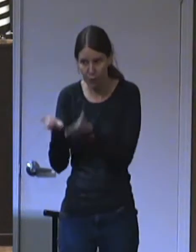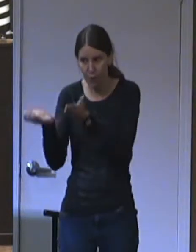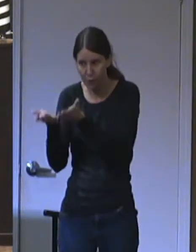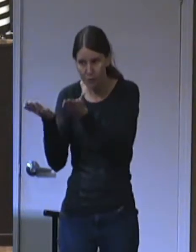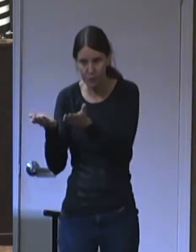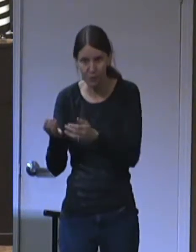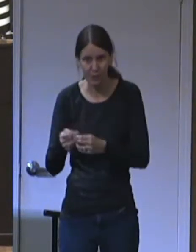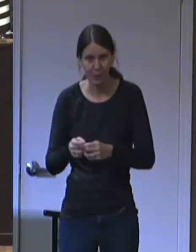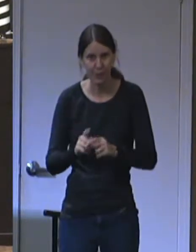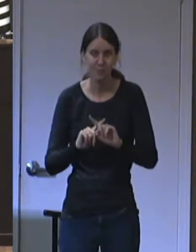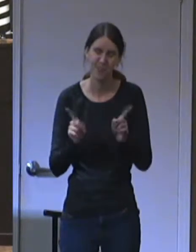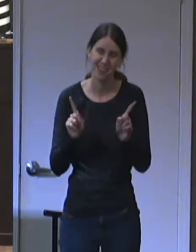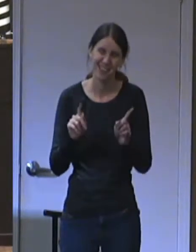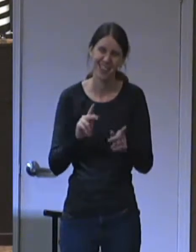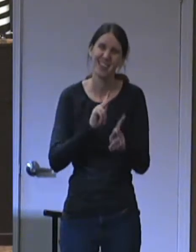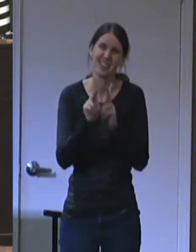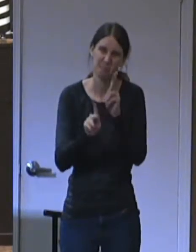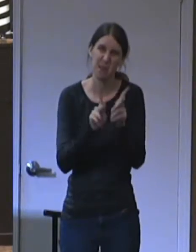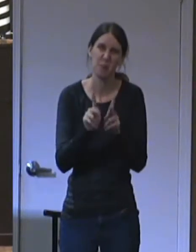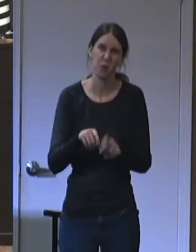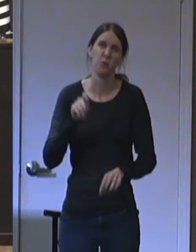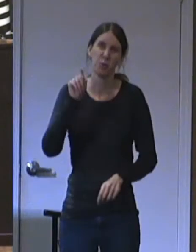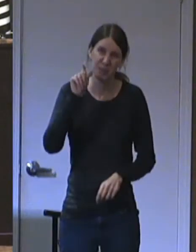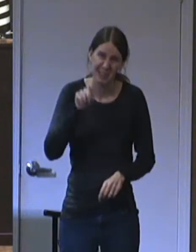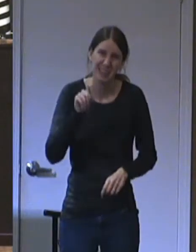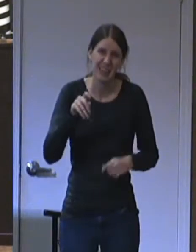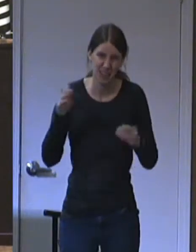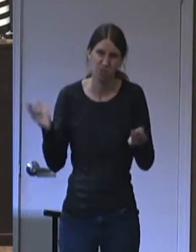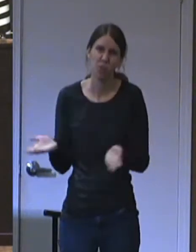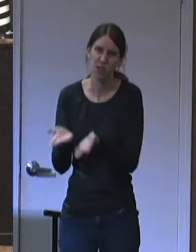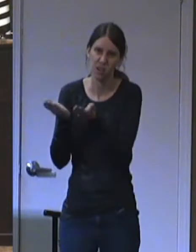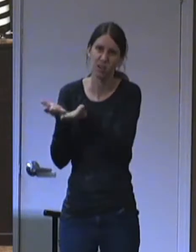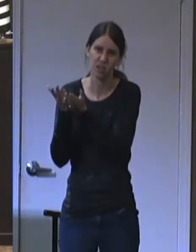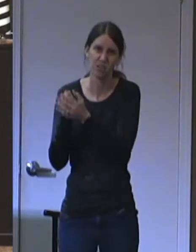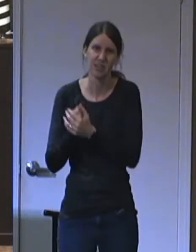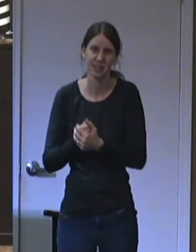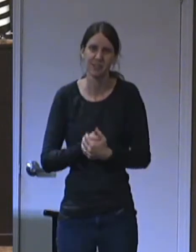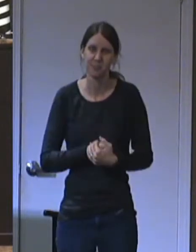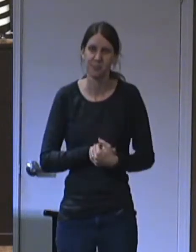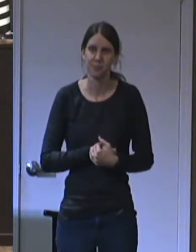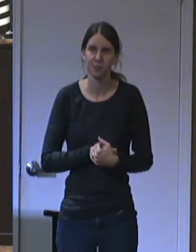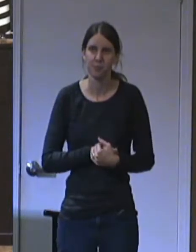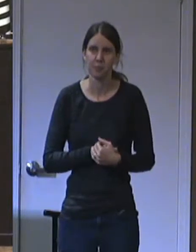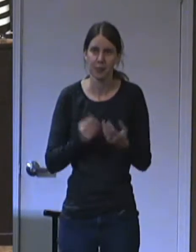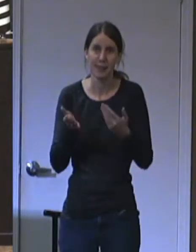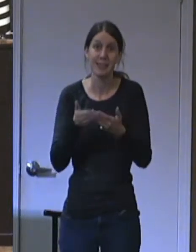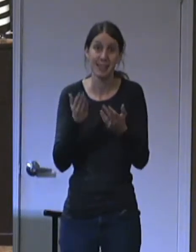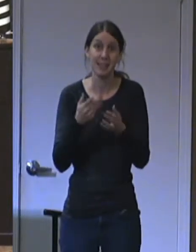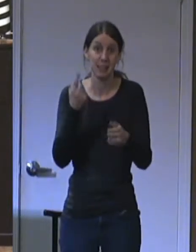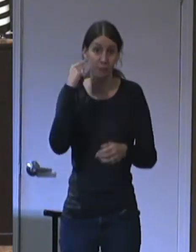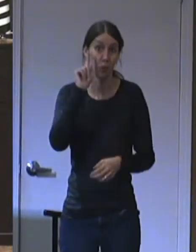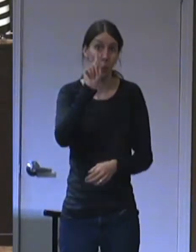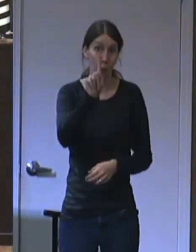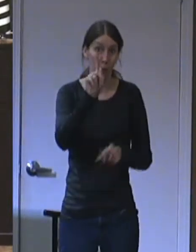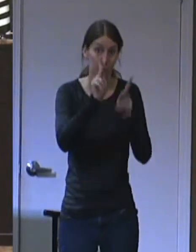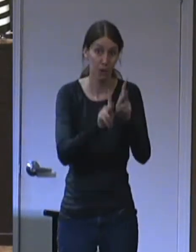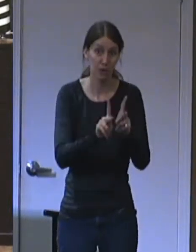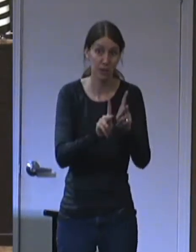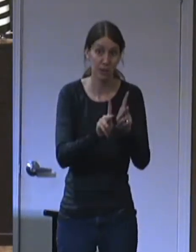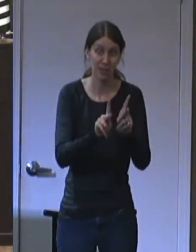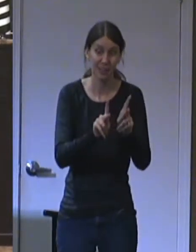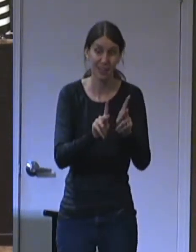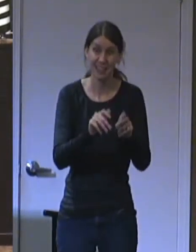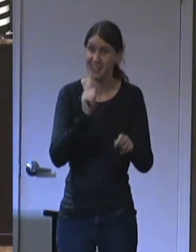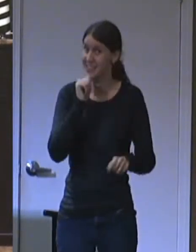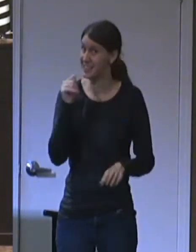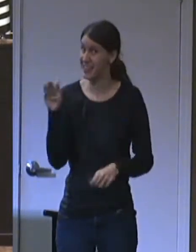That's people. And we need to do that. But what's easy for one may be difficult for another. Maybe